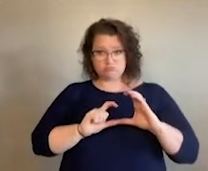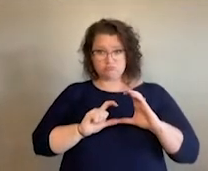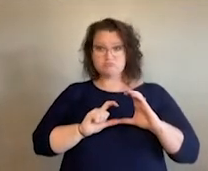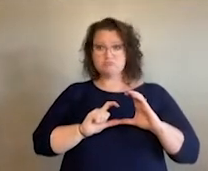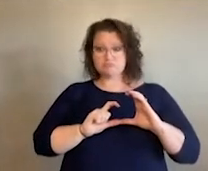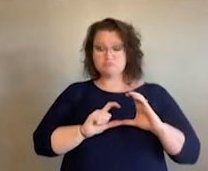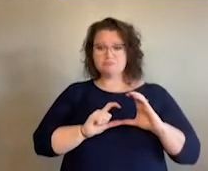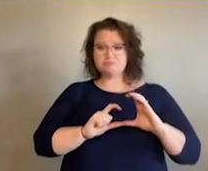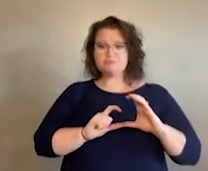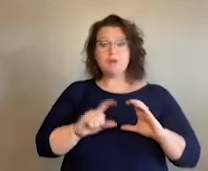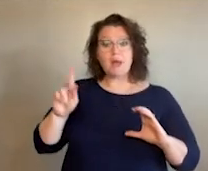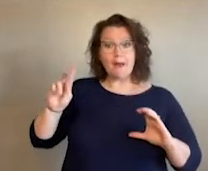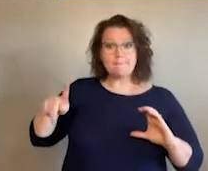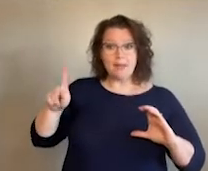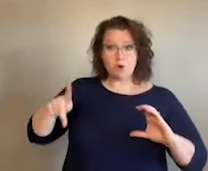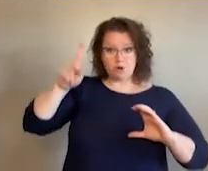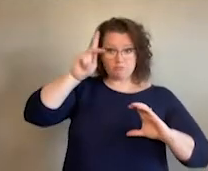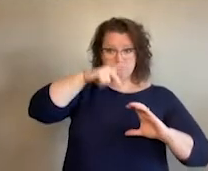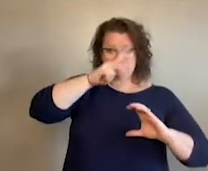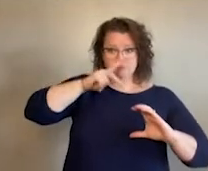Then add your pepper.